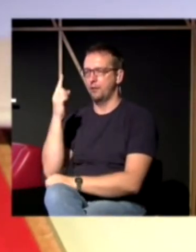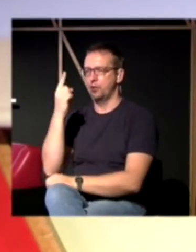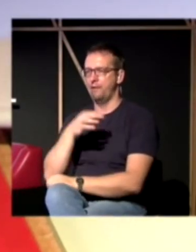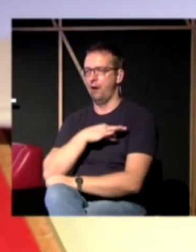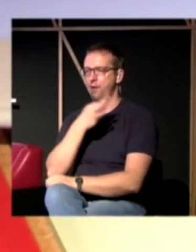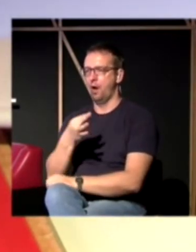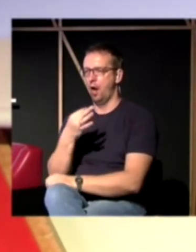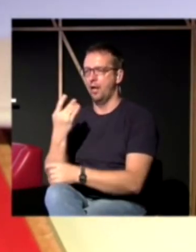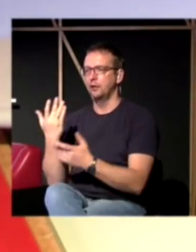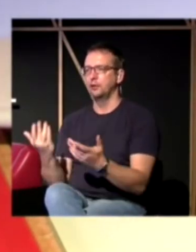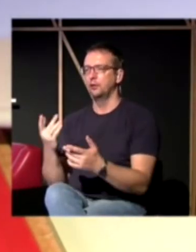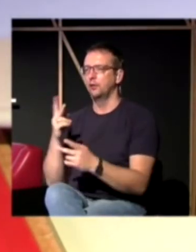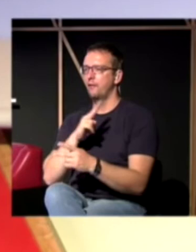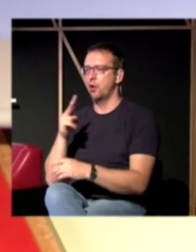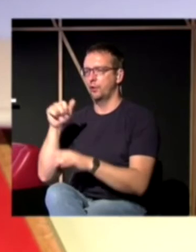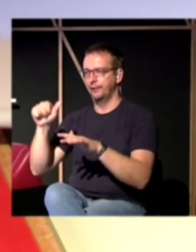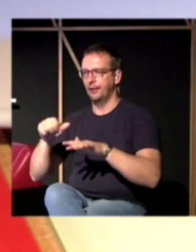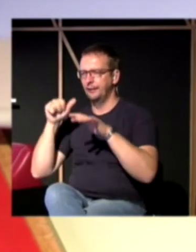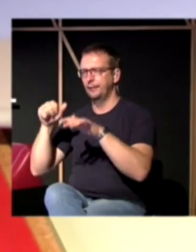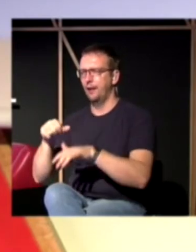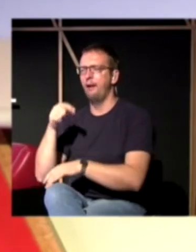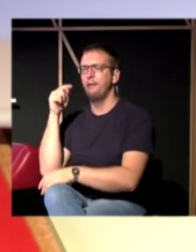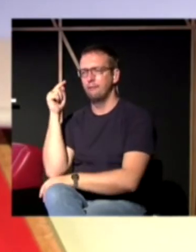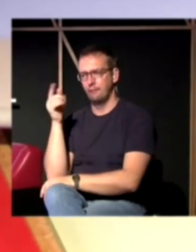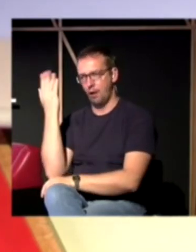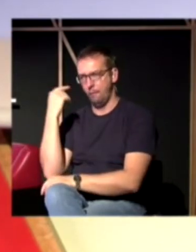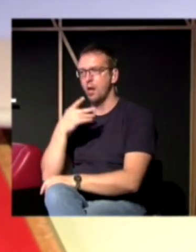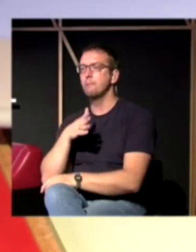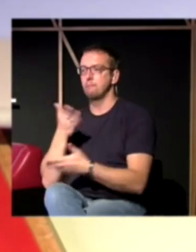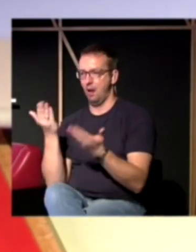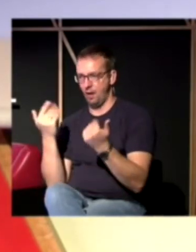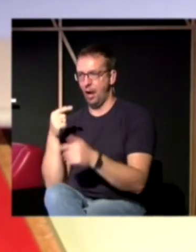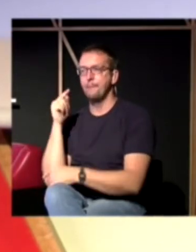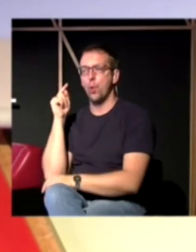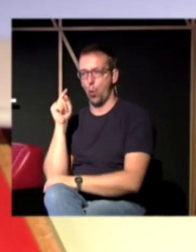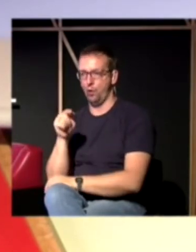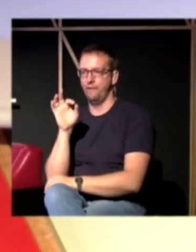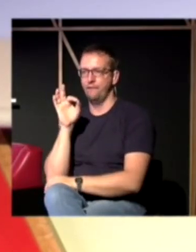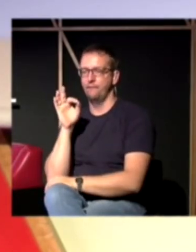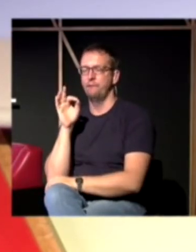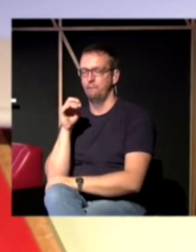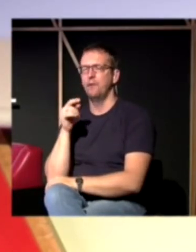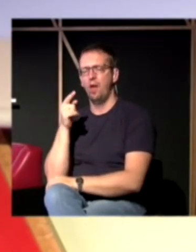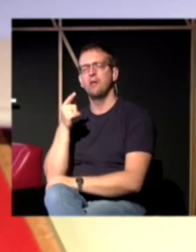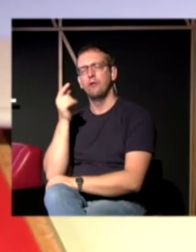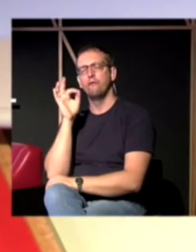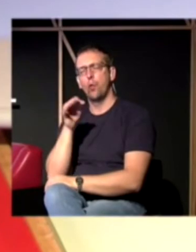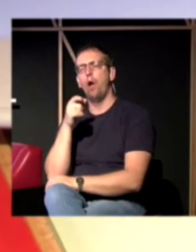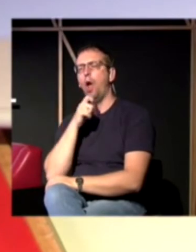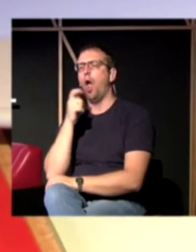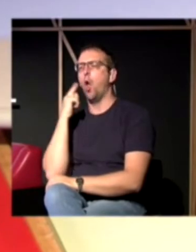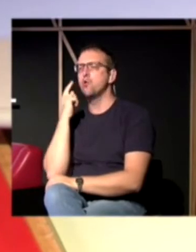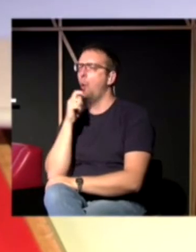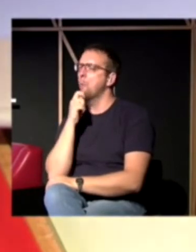applied to become an audio descriptive commentator, what was your level of awareness around partially sighted and blind people, and has that changed since?